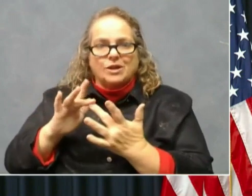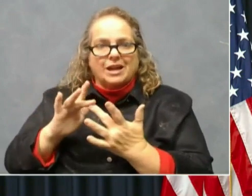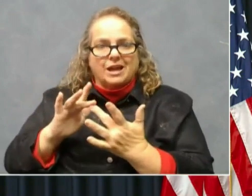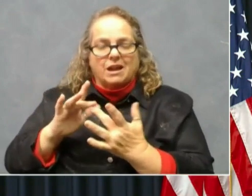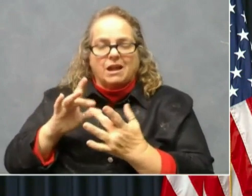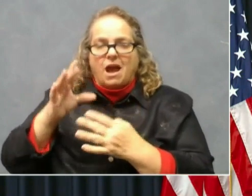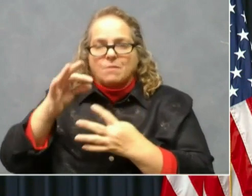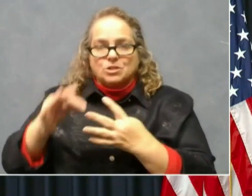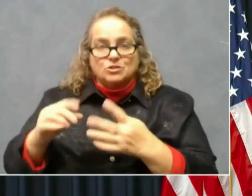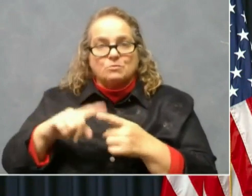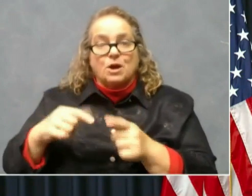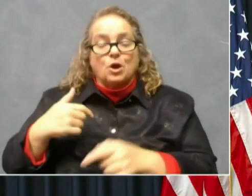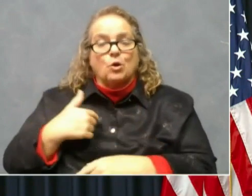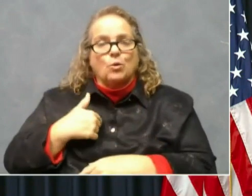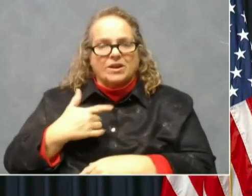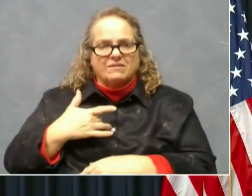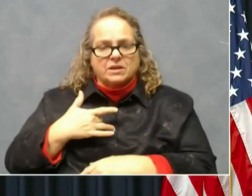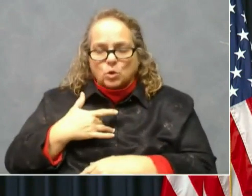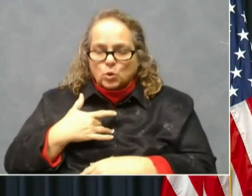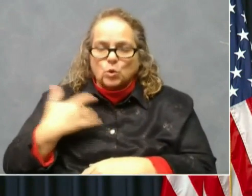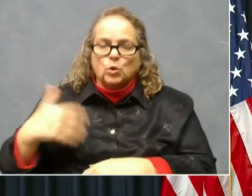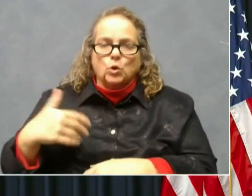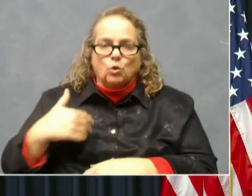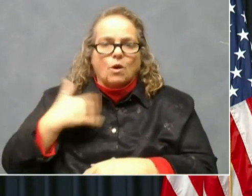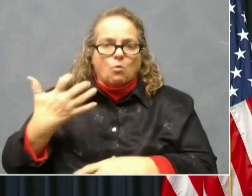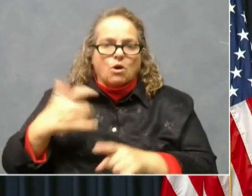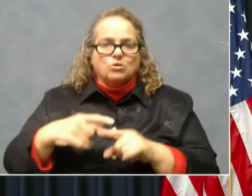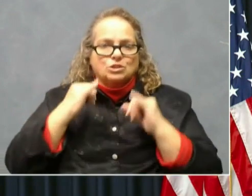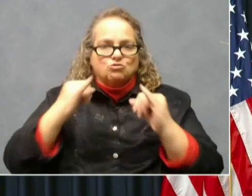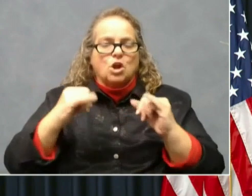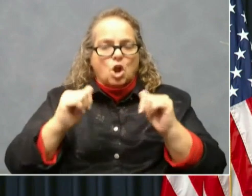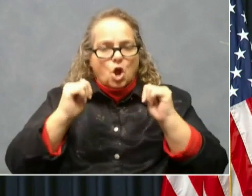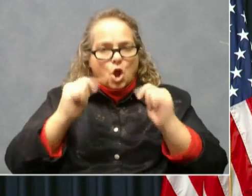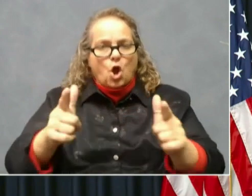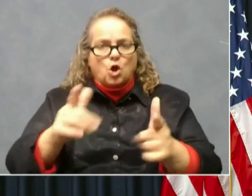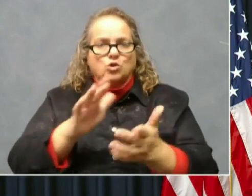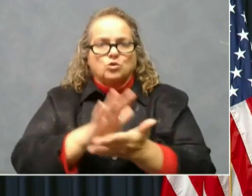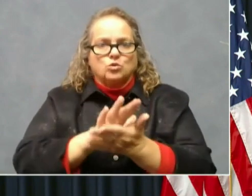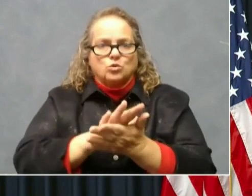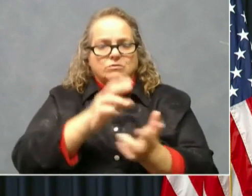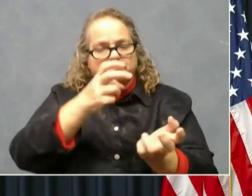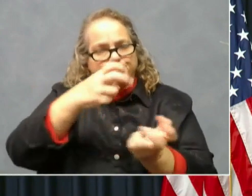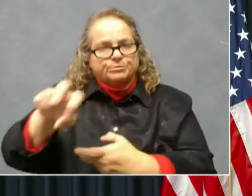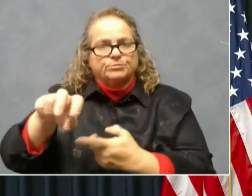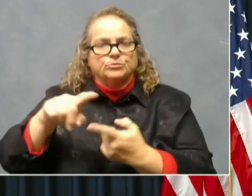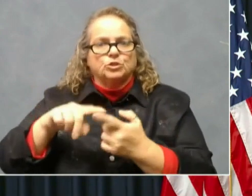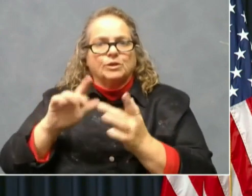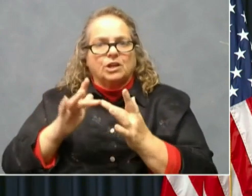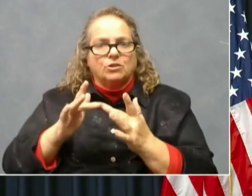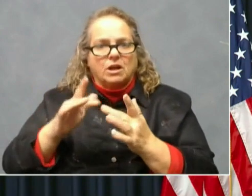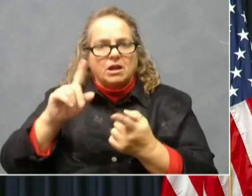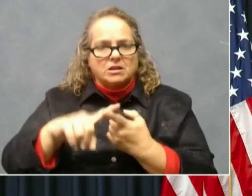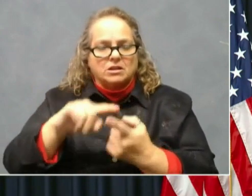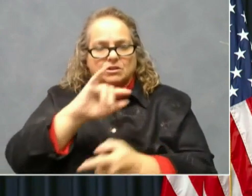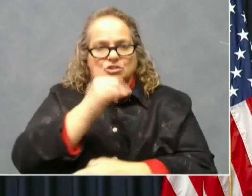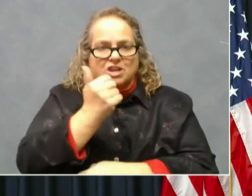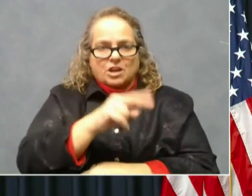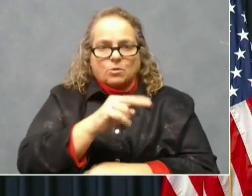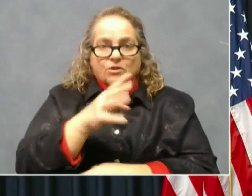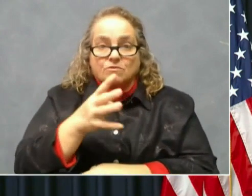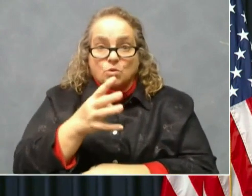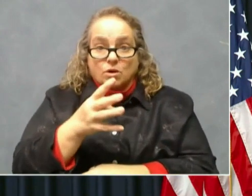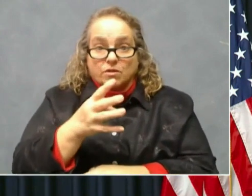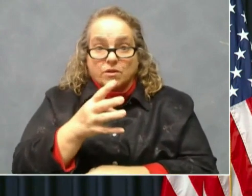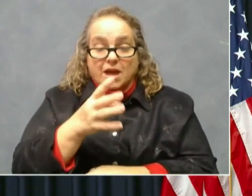it was necessary to instruct all schools to go to that model until January the 4th. And this, for most